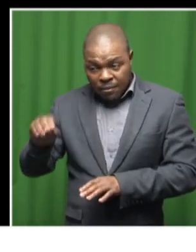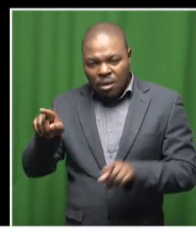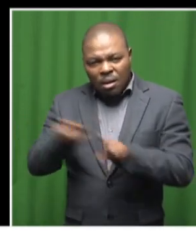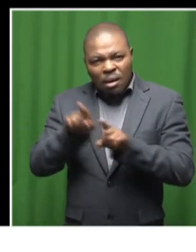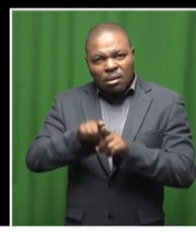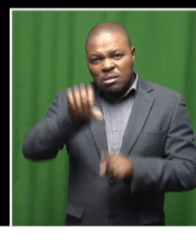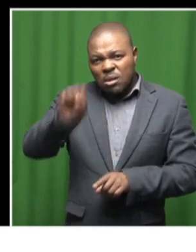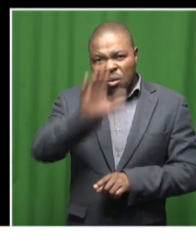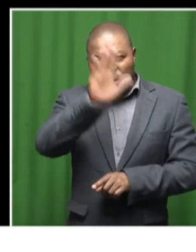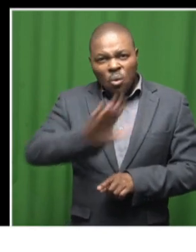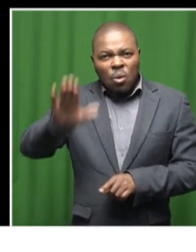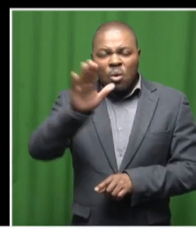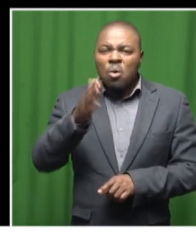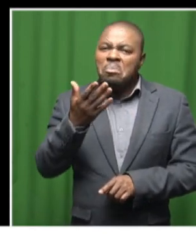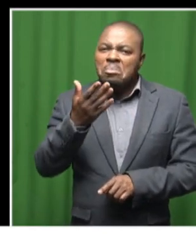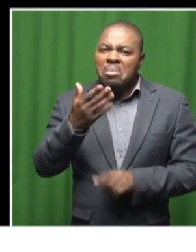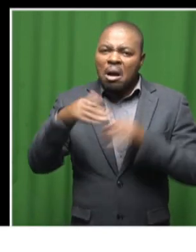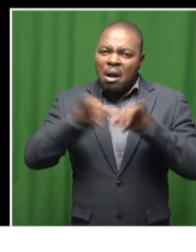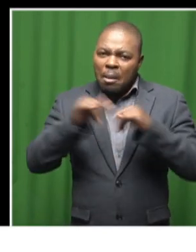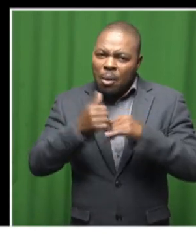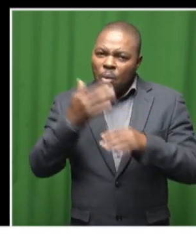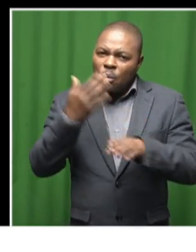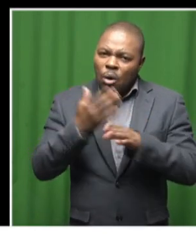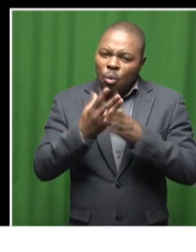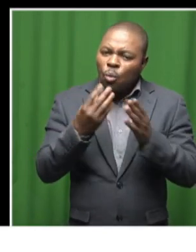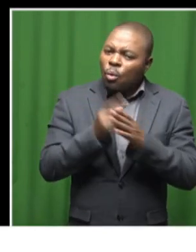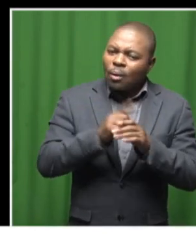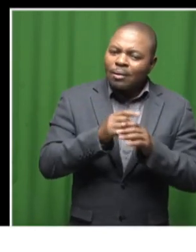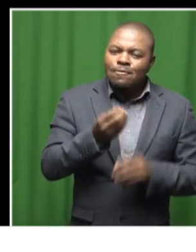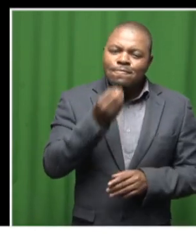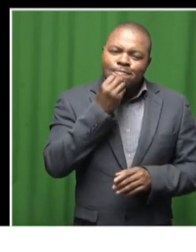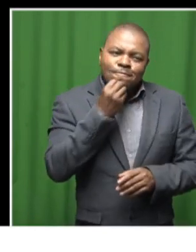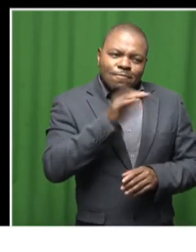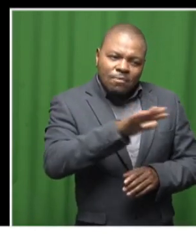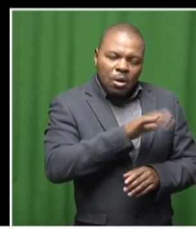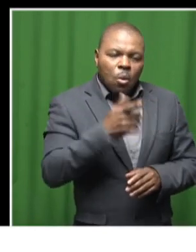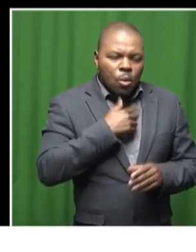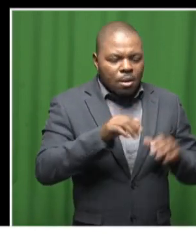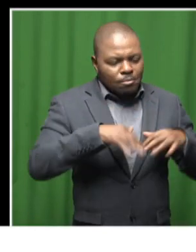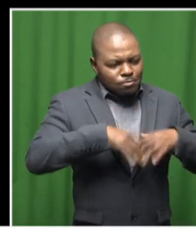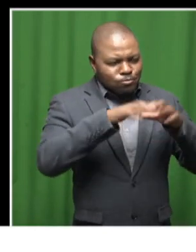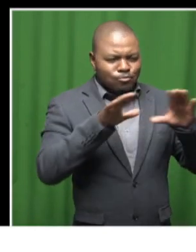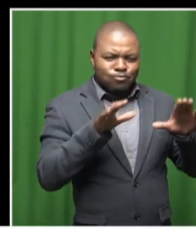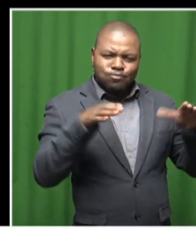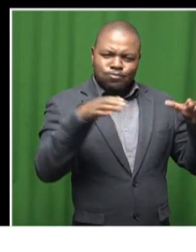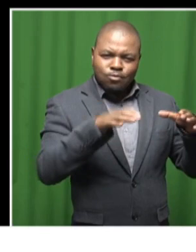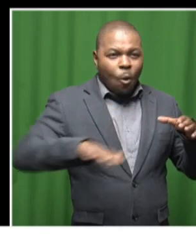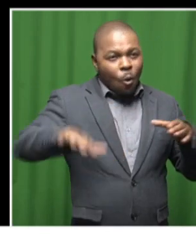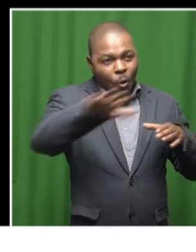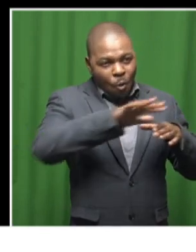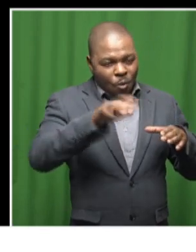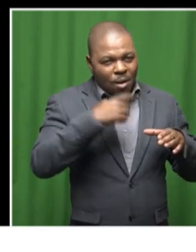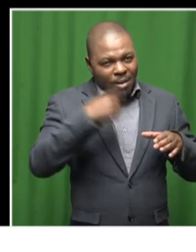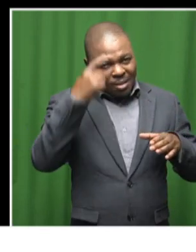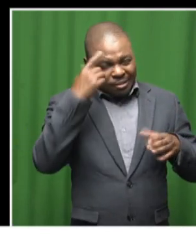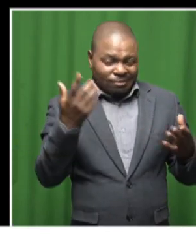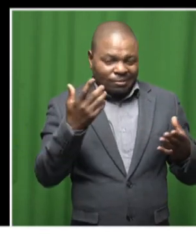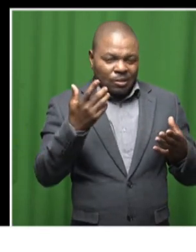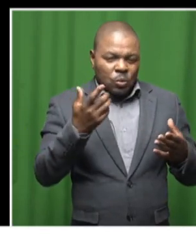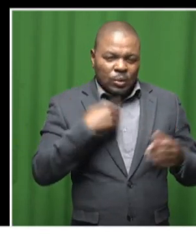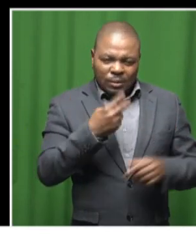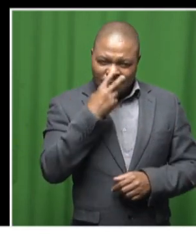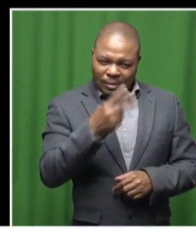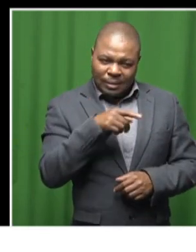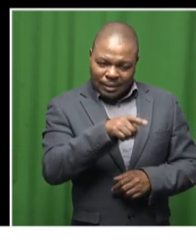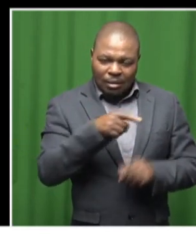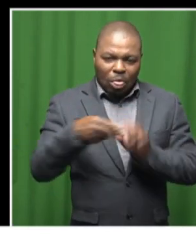that are involved in food security. Absolutely, we are creating a movement here. And all of us, I'm sure at some stage or the other, we are seeing that